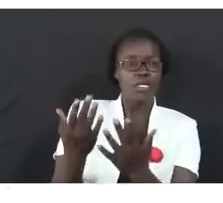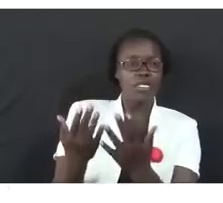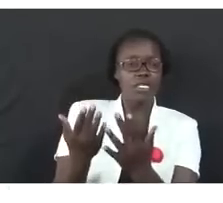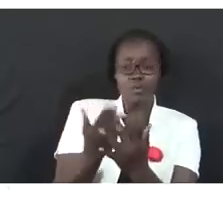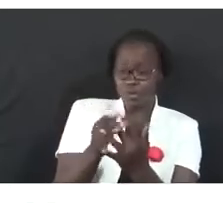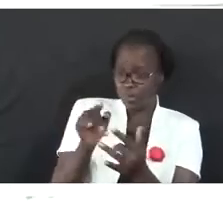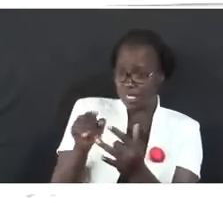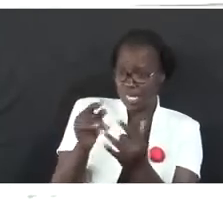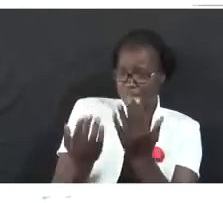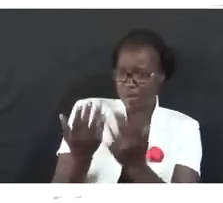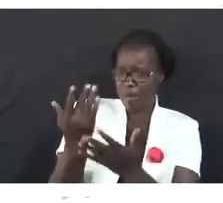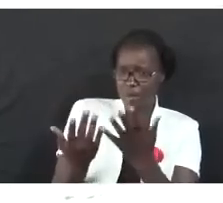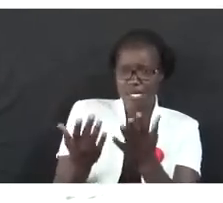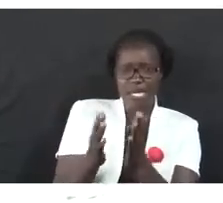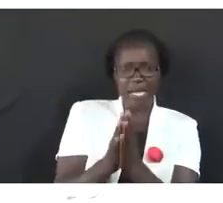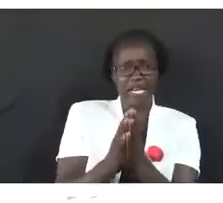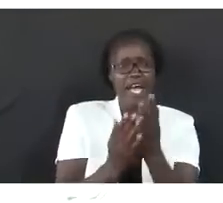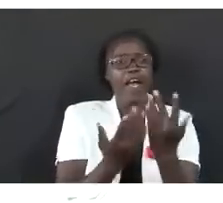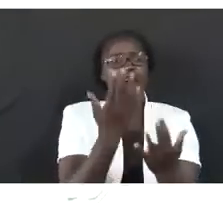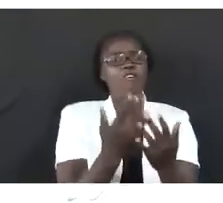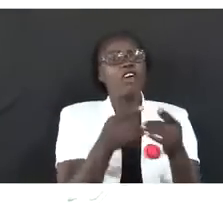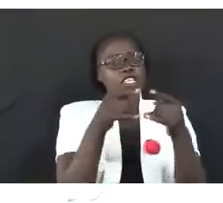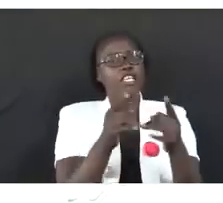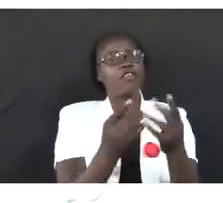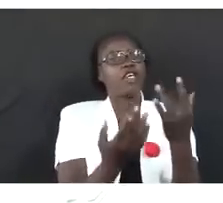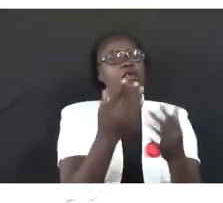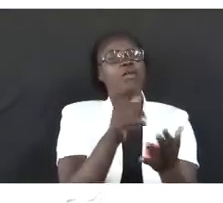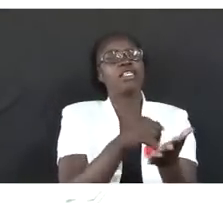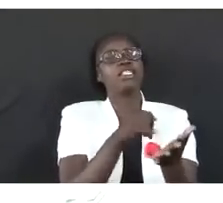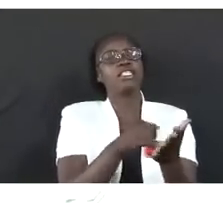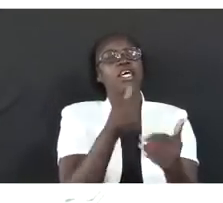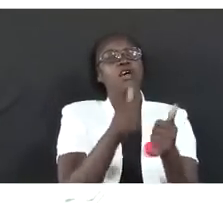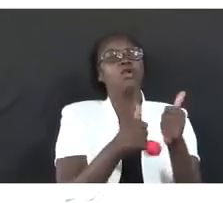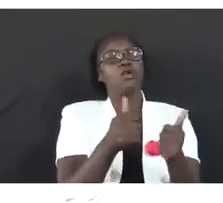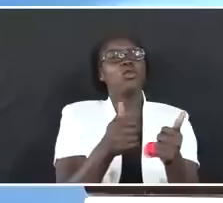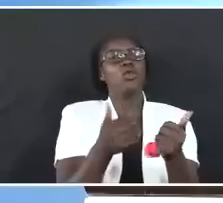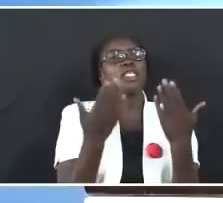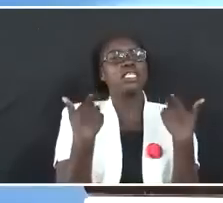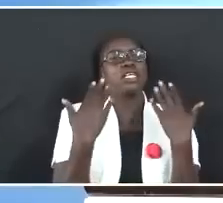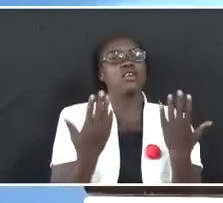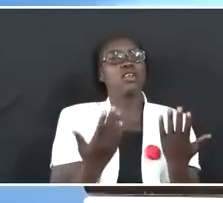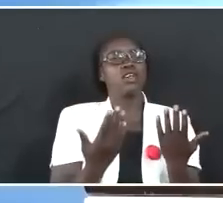Between that burning and the fire that burnt it, which one is eternal?